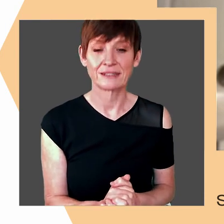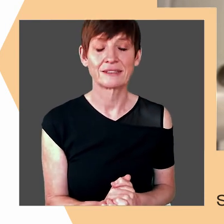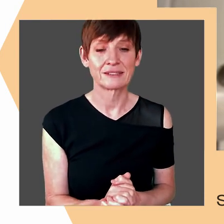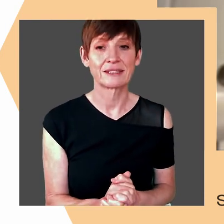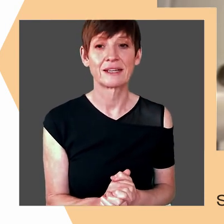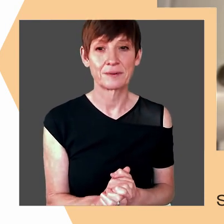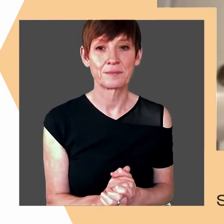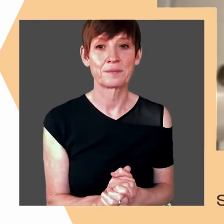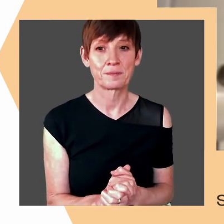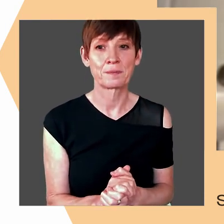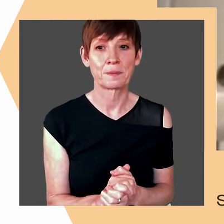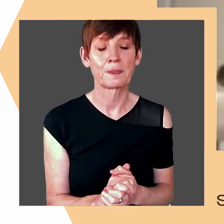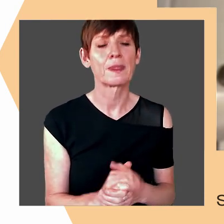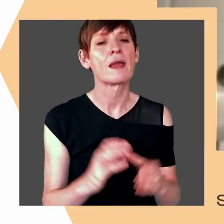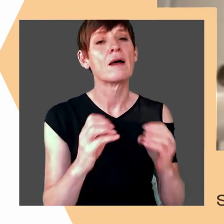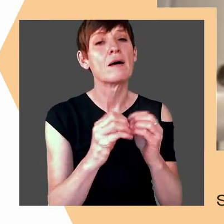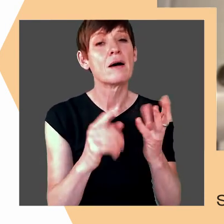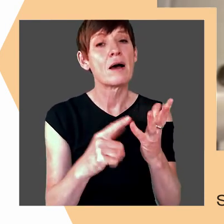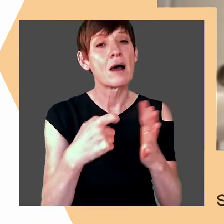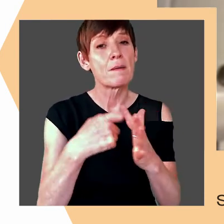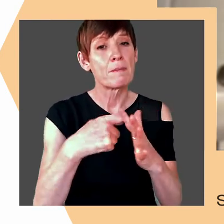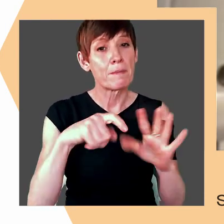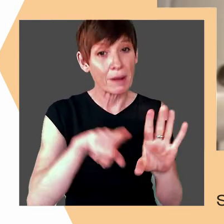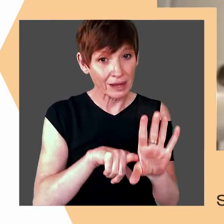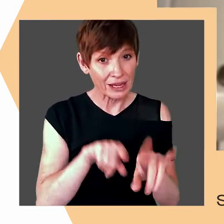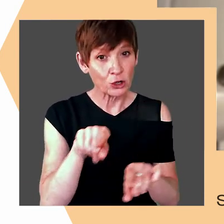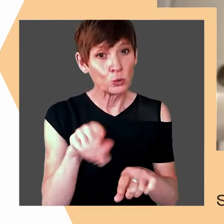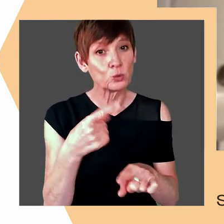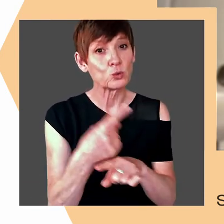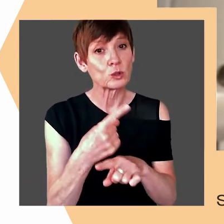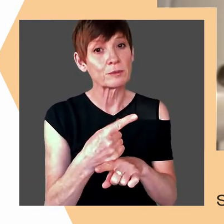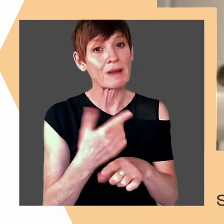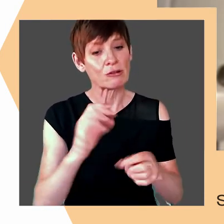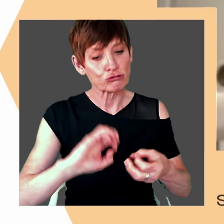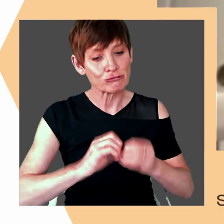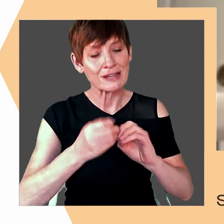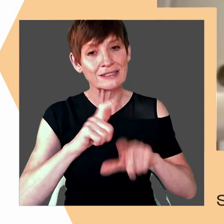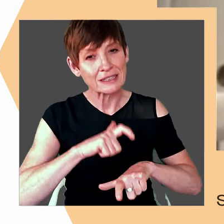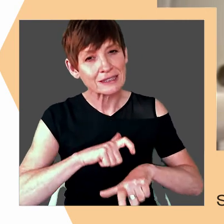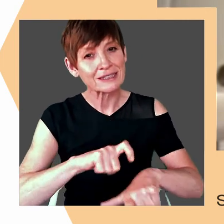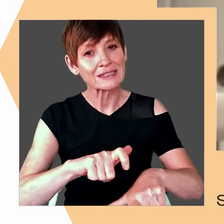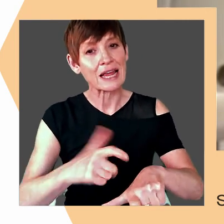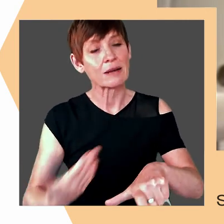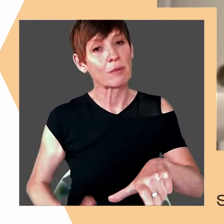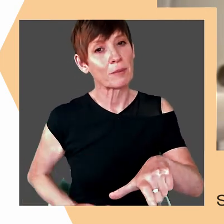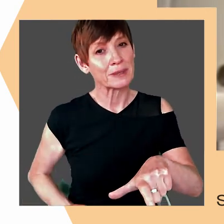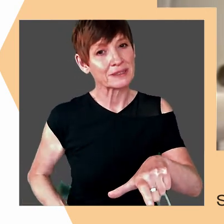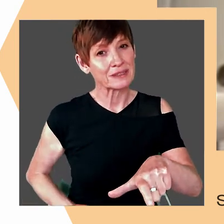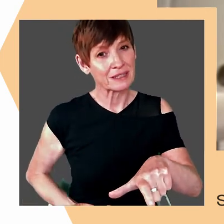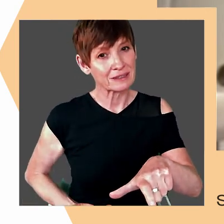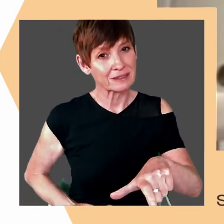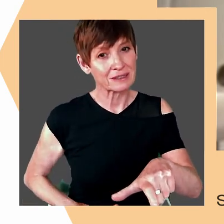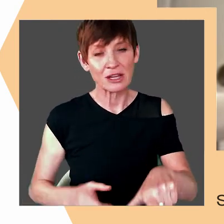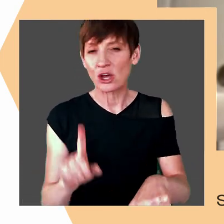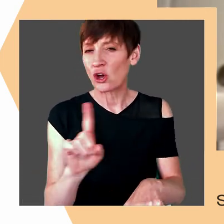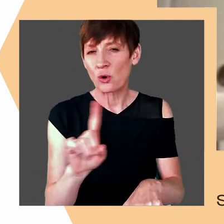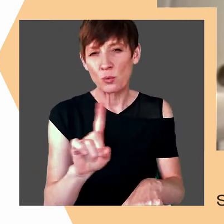about creating a sustainable business. What would you say it's a good advice